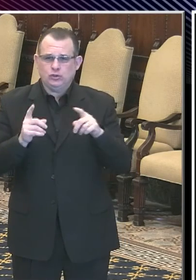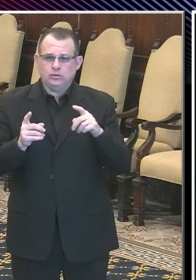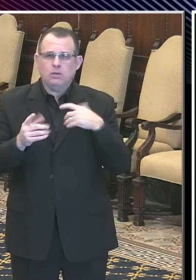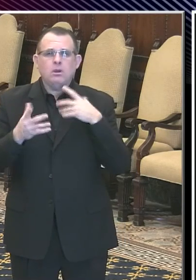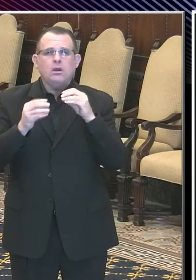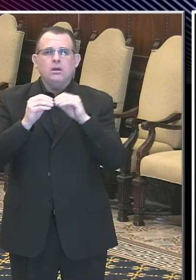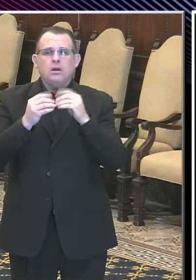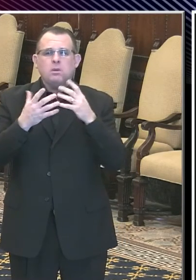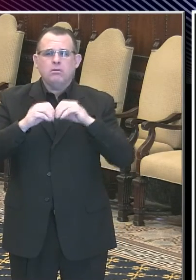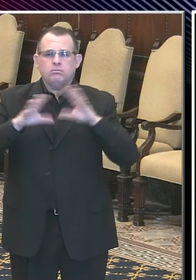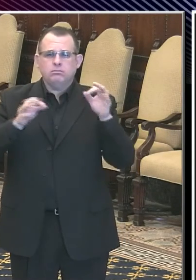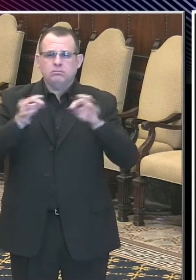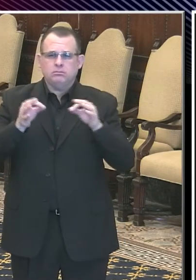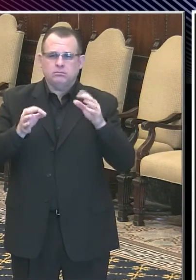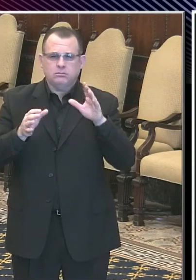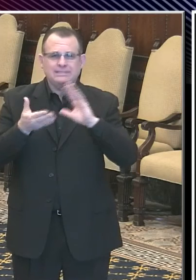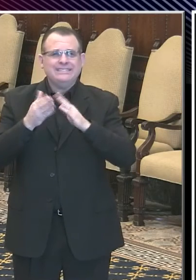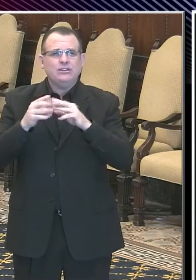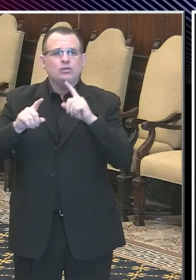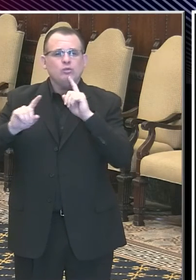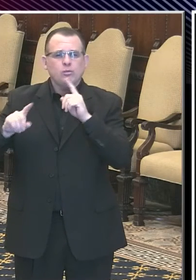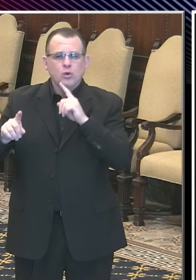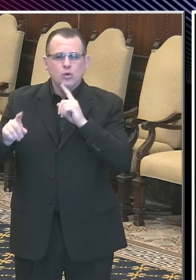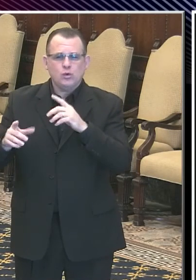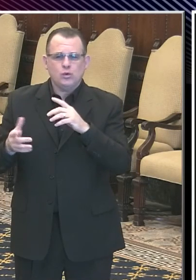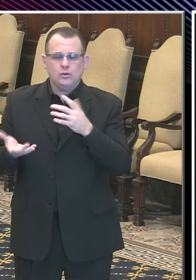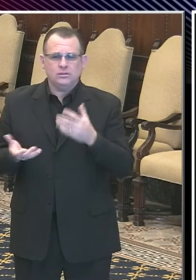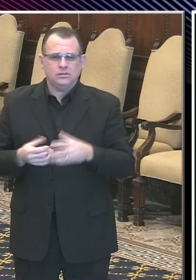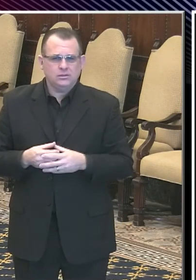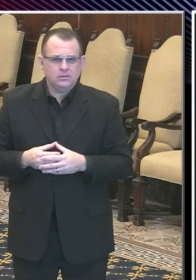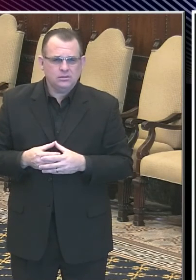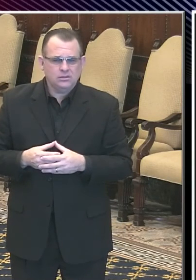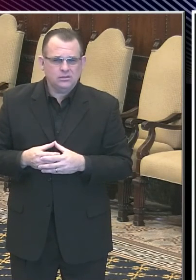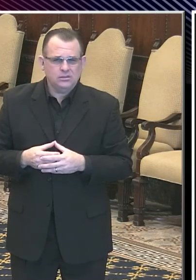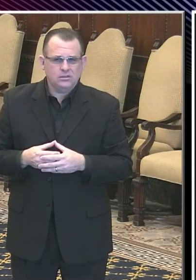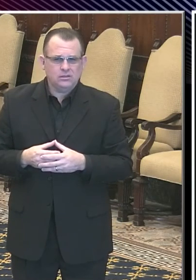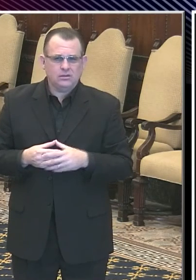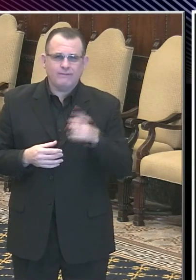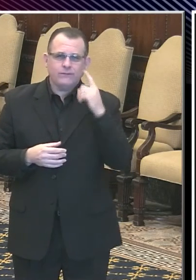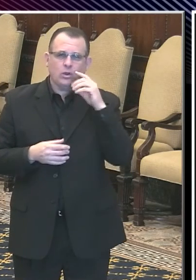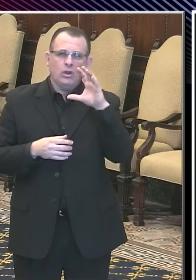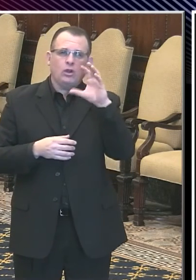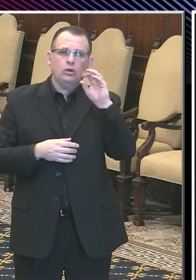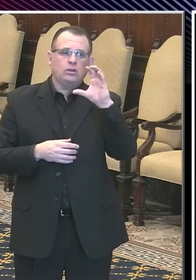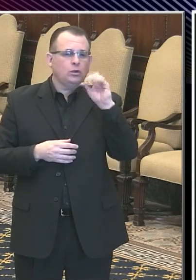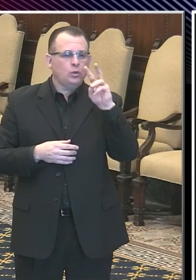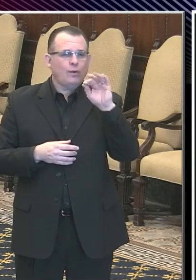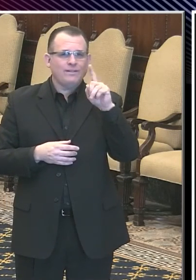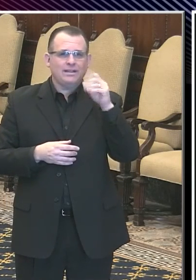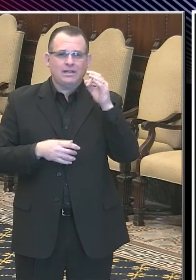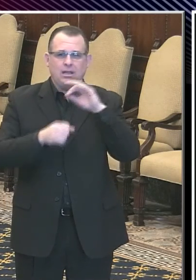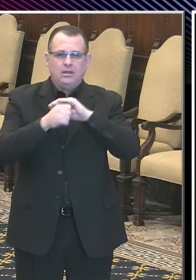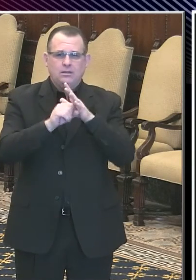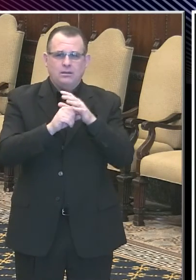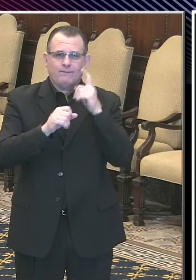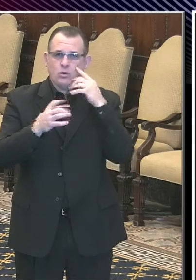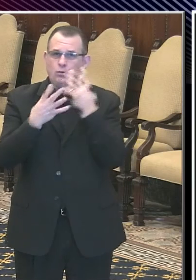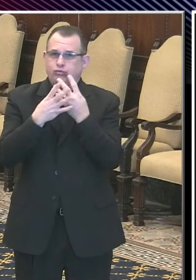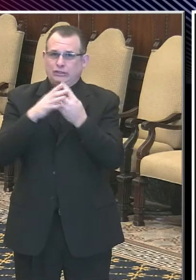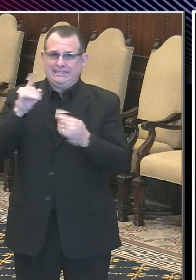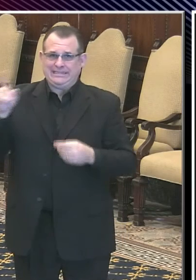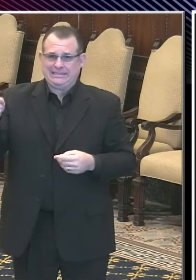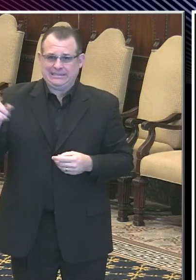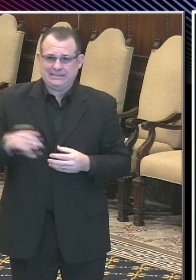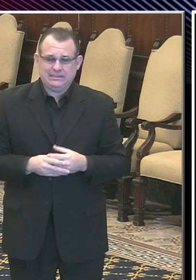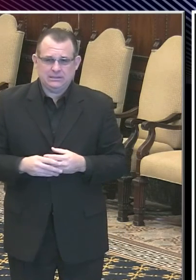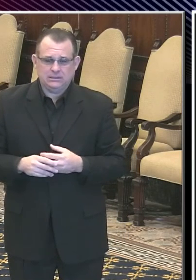the city is reporting and will continue to report the COVID cases among inmates in the PDP custody. I